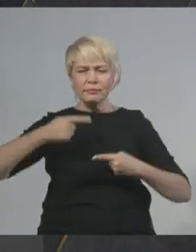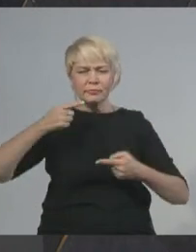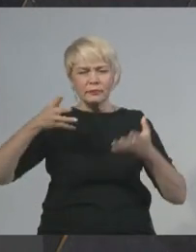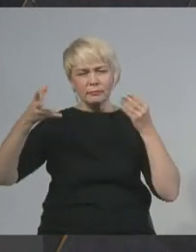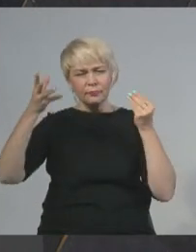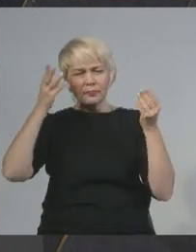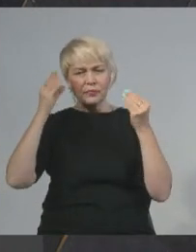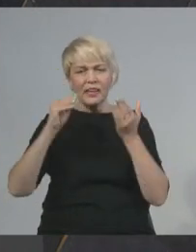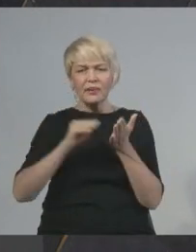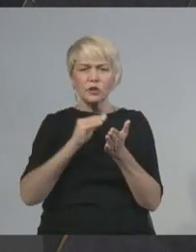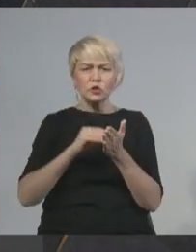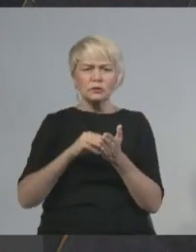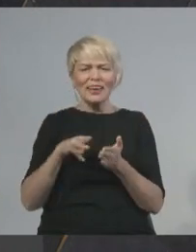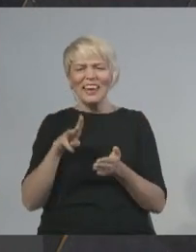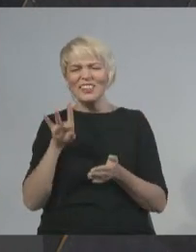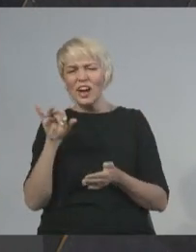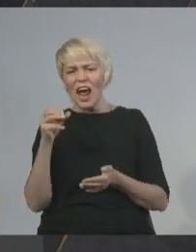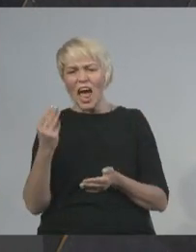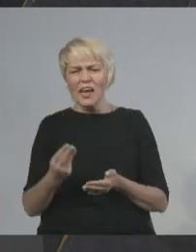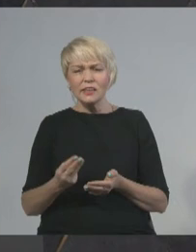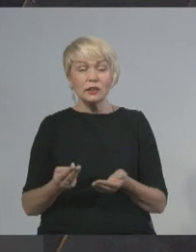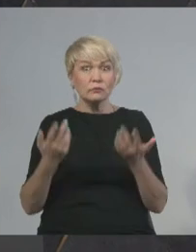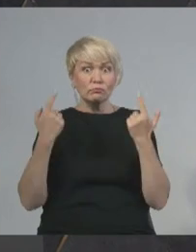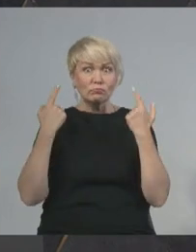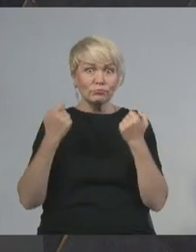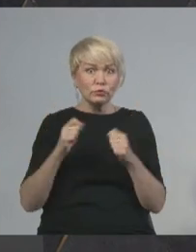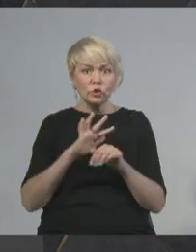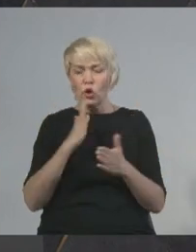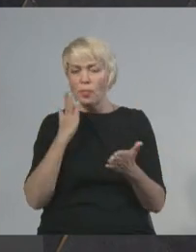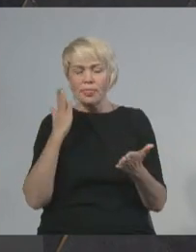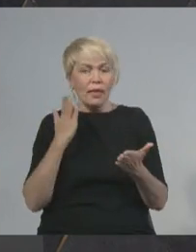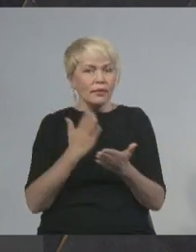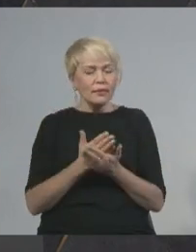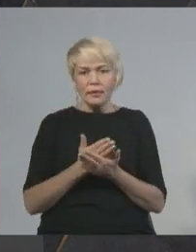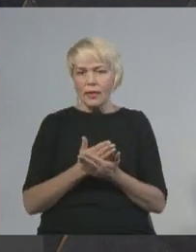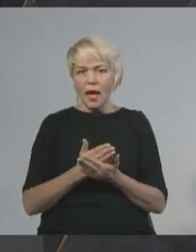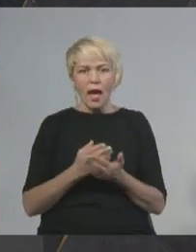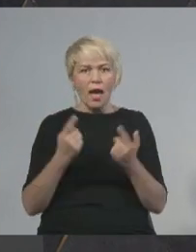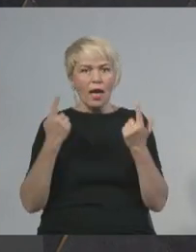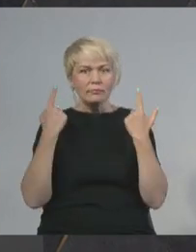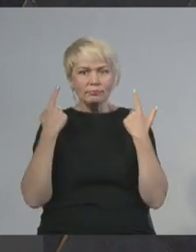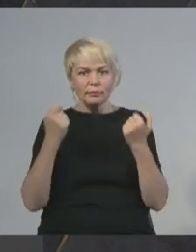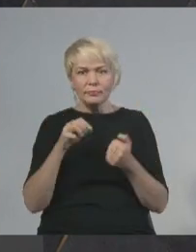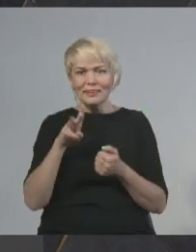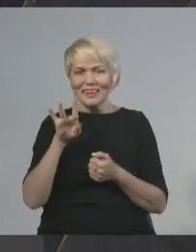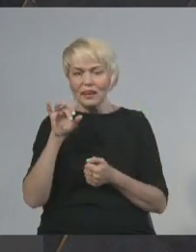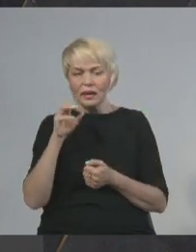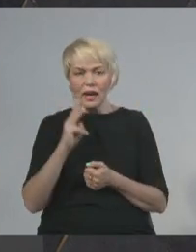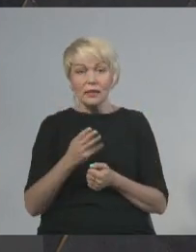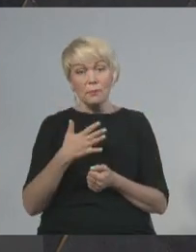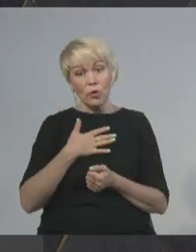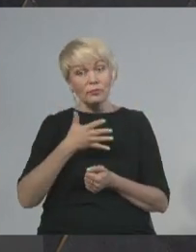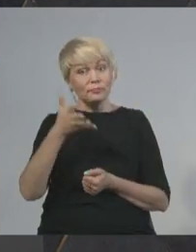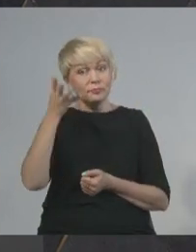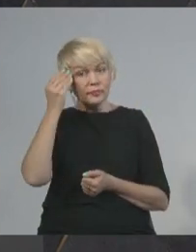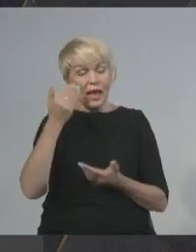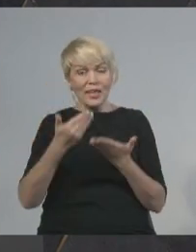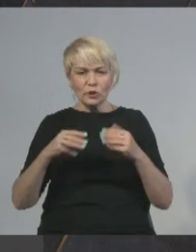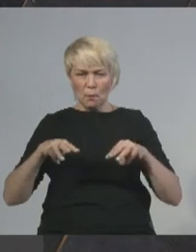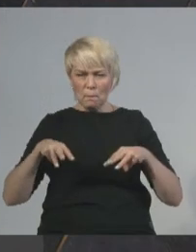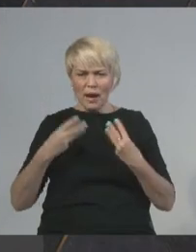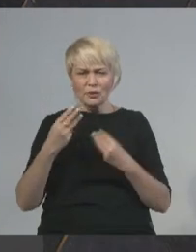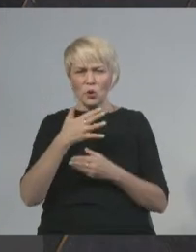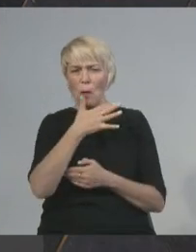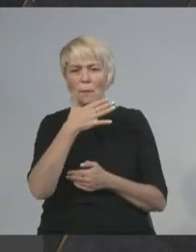we have a lot of discussions what is trash in in the media but in my opinion